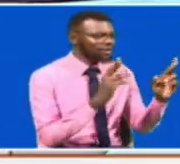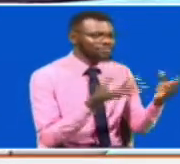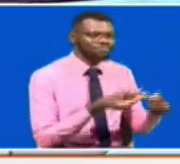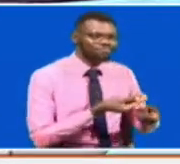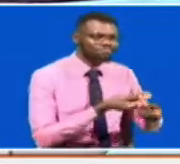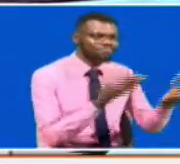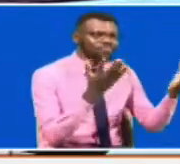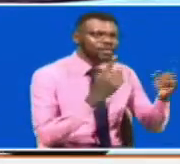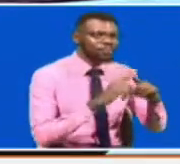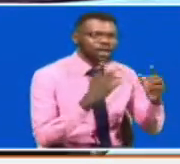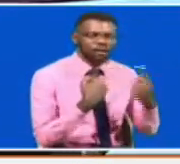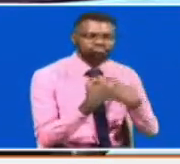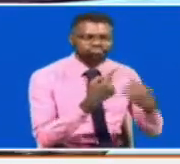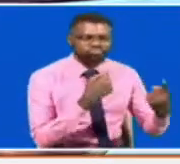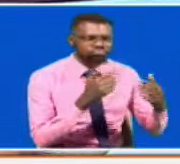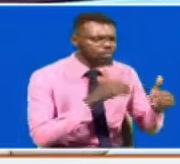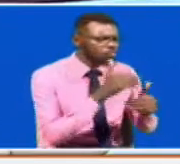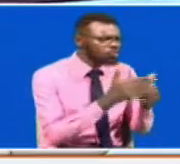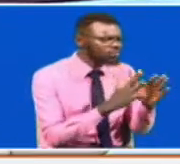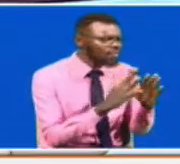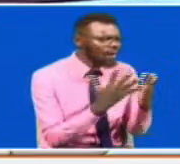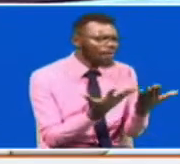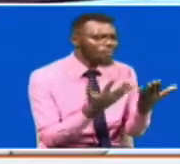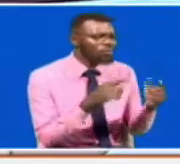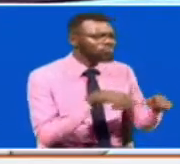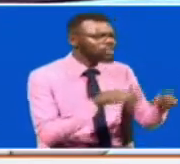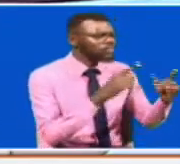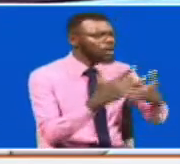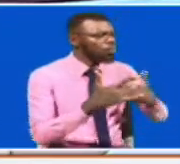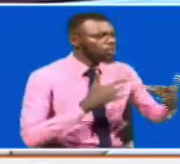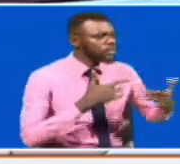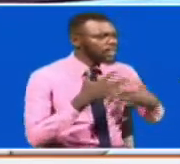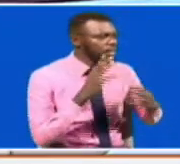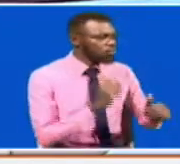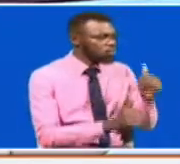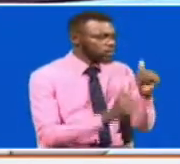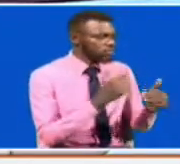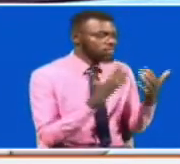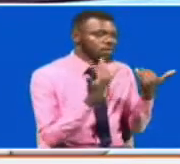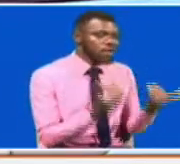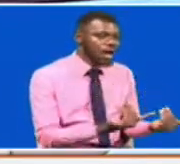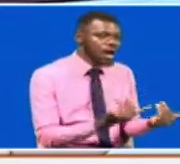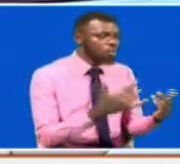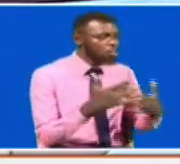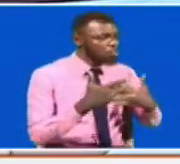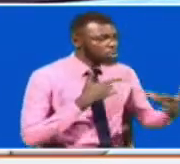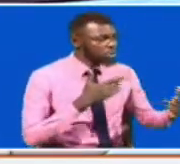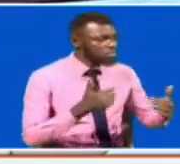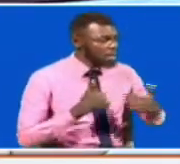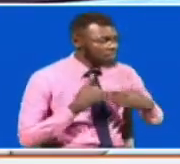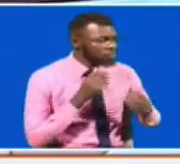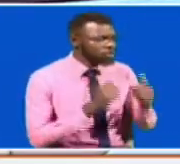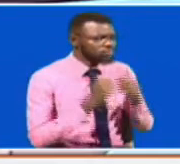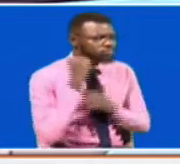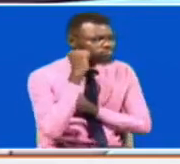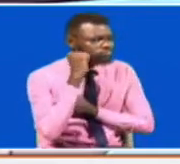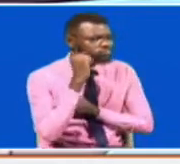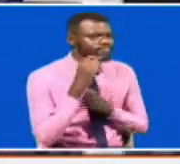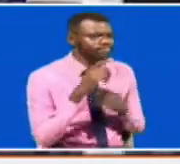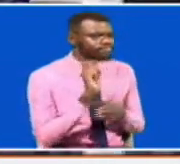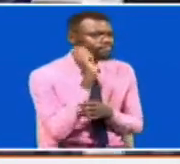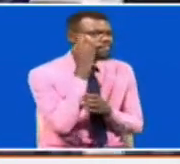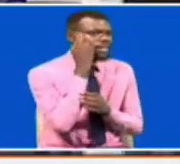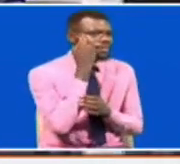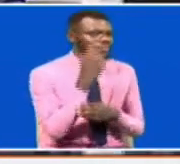it will end with this dialogue process. Mm-hmm. What was your concern then, and what is your concern right now with the way politics are being run in this country?